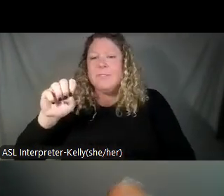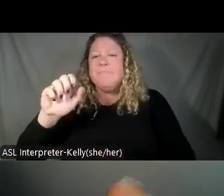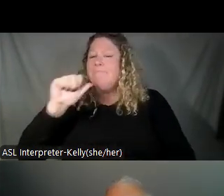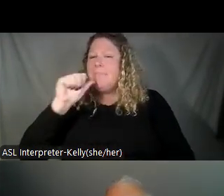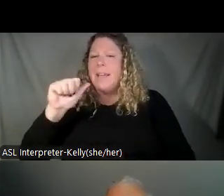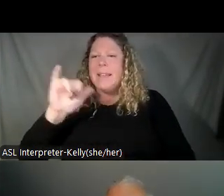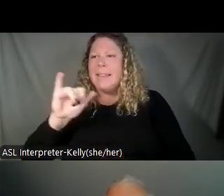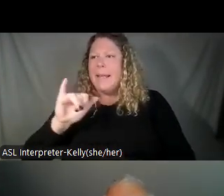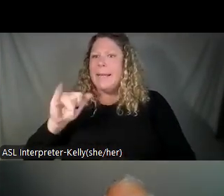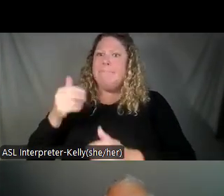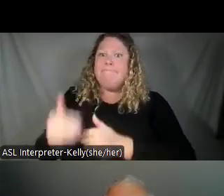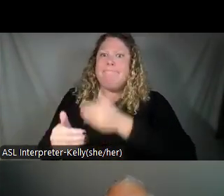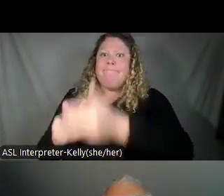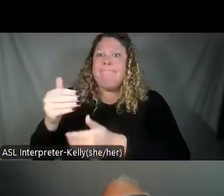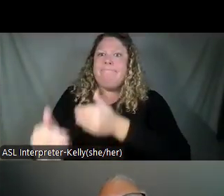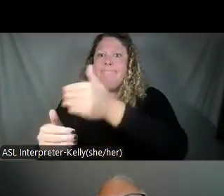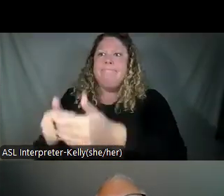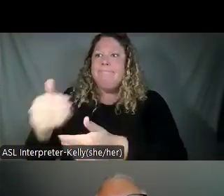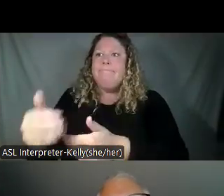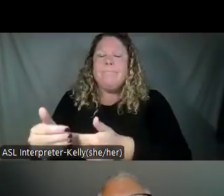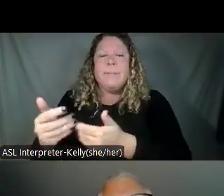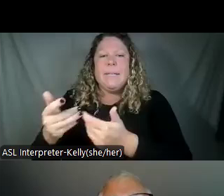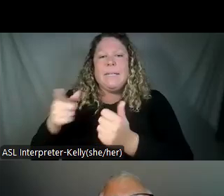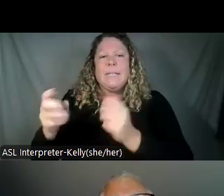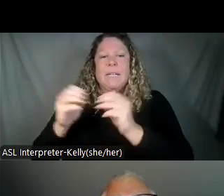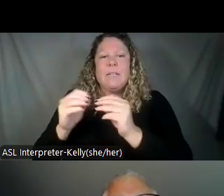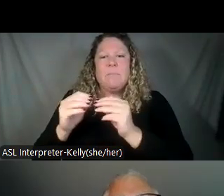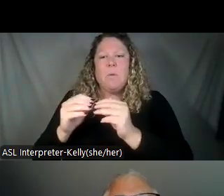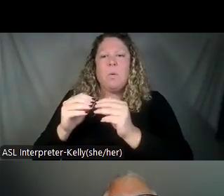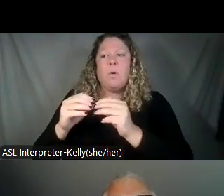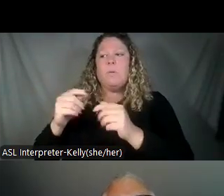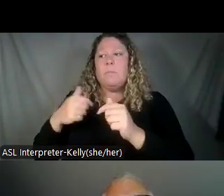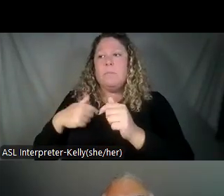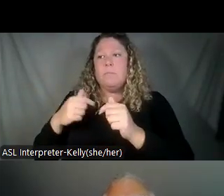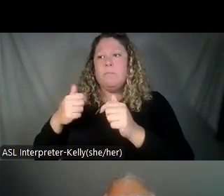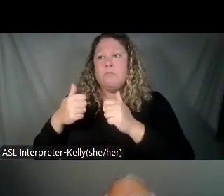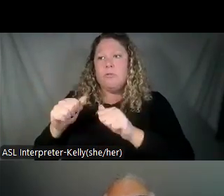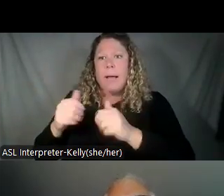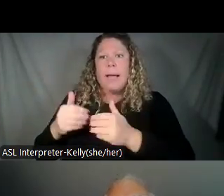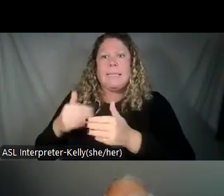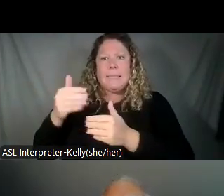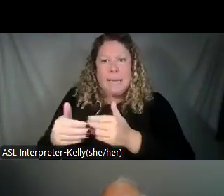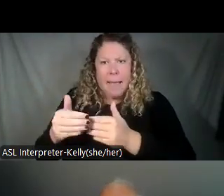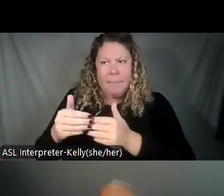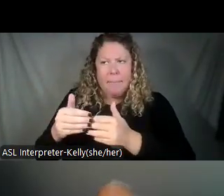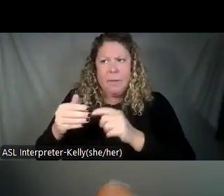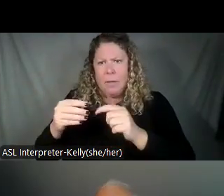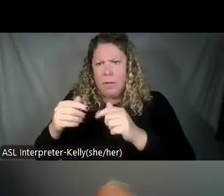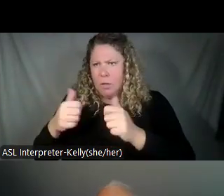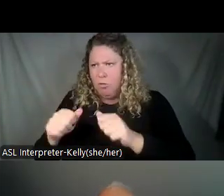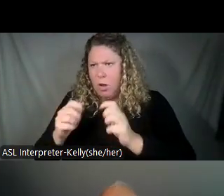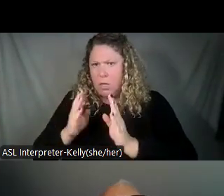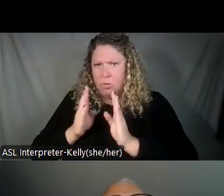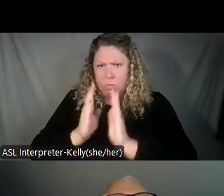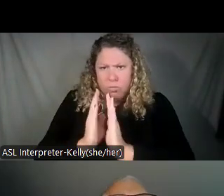line toward a specific goal, but it's more iterative, where it takes different steps and manages small batches at a